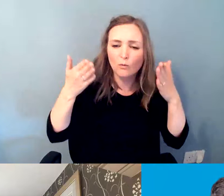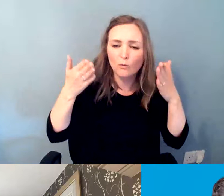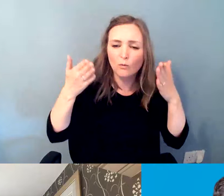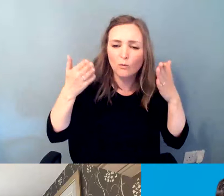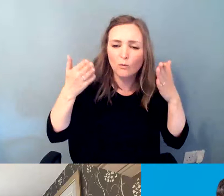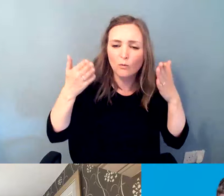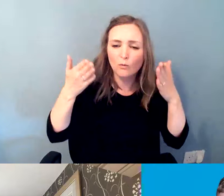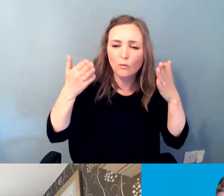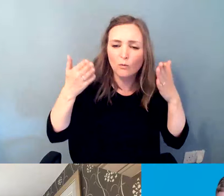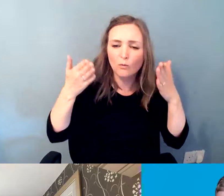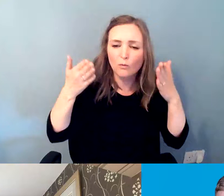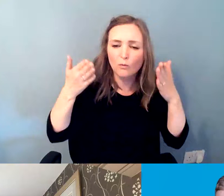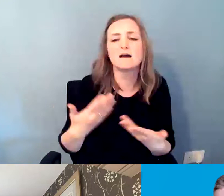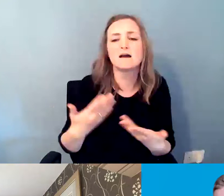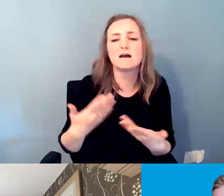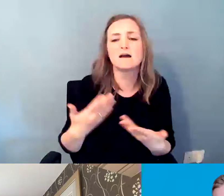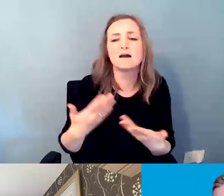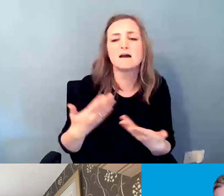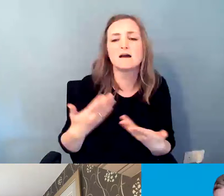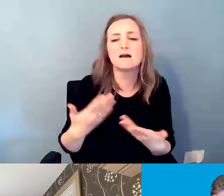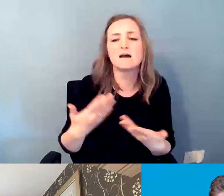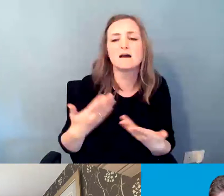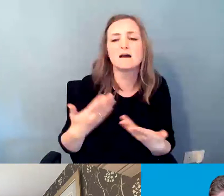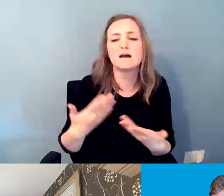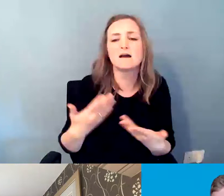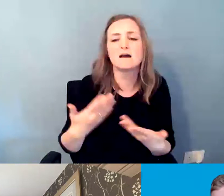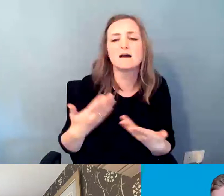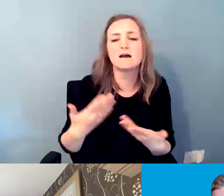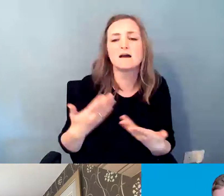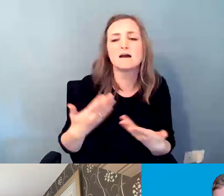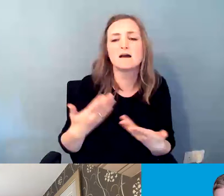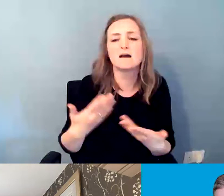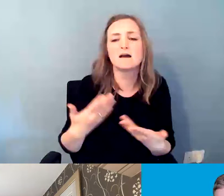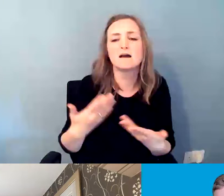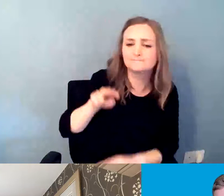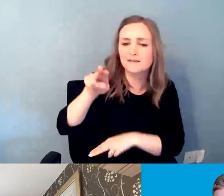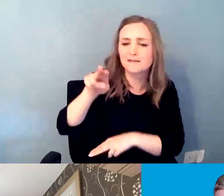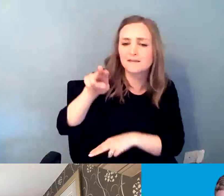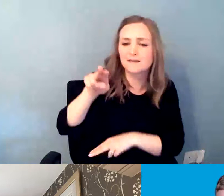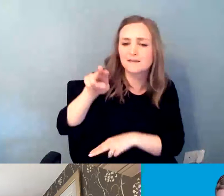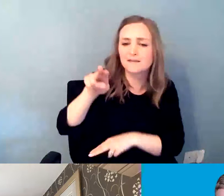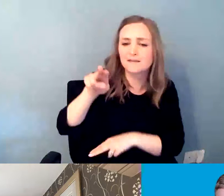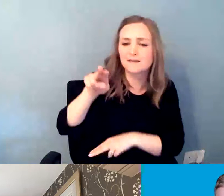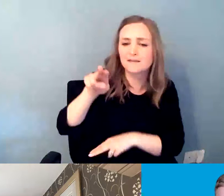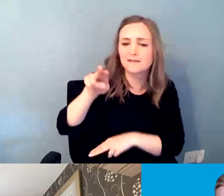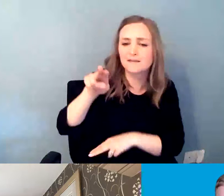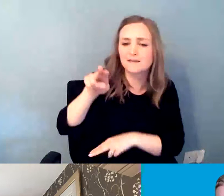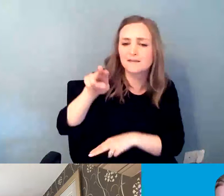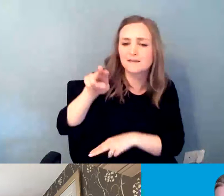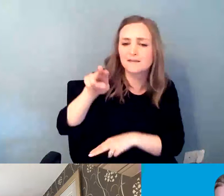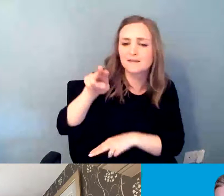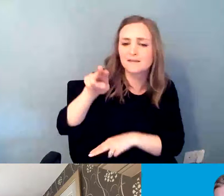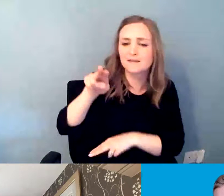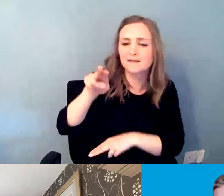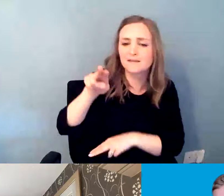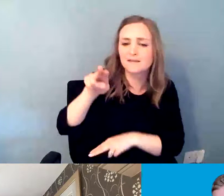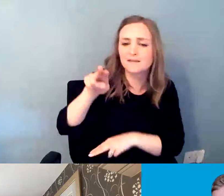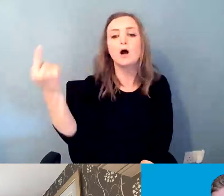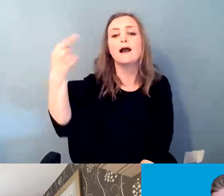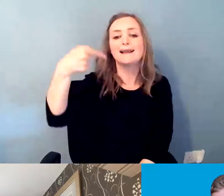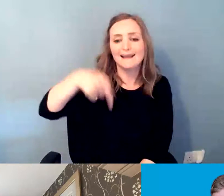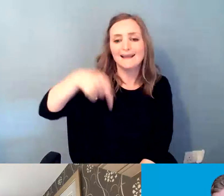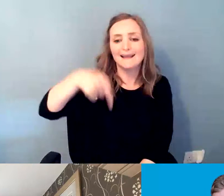scales. I'm going to look at that patient. That's not the patient I'm going to be assessing over the phone. That's the patient I'm going to want to see face to